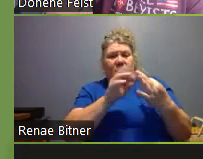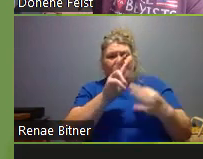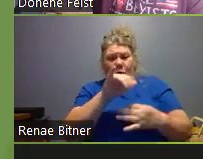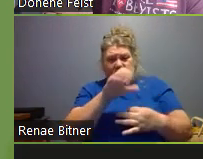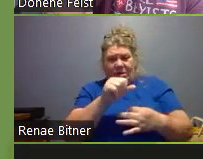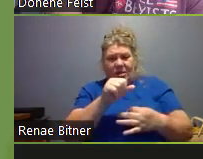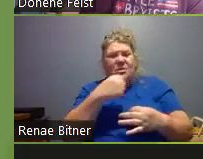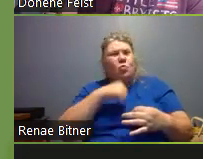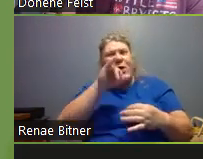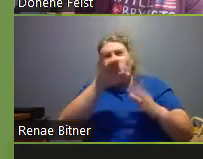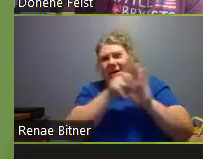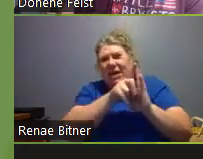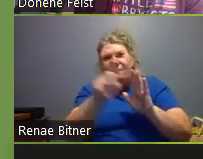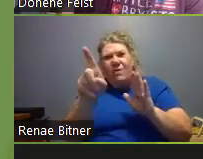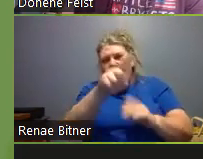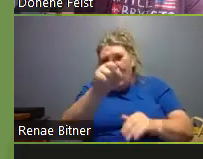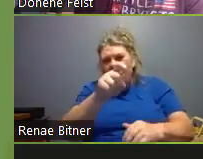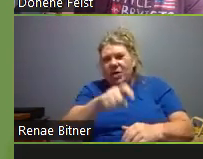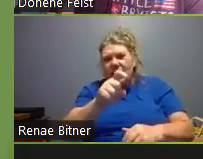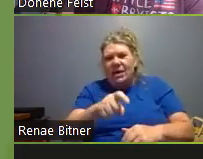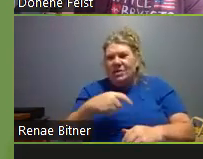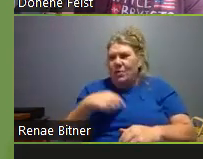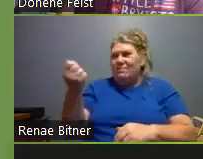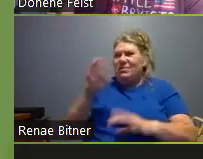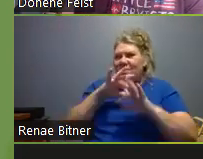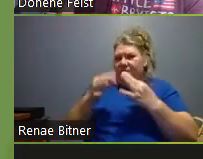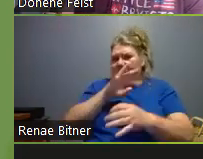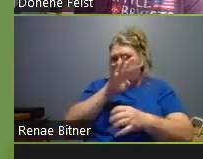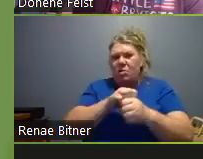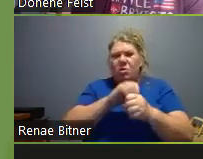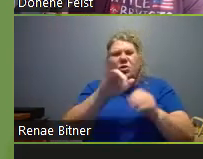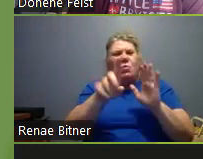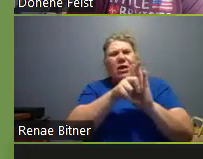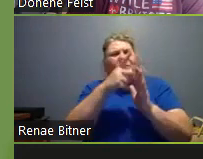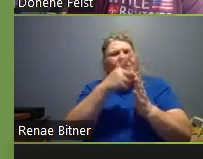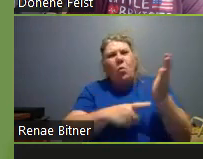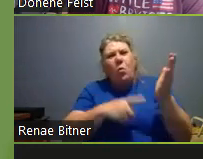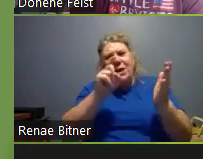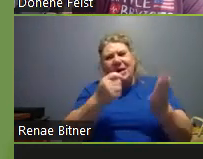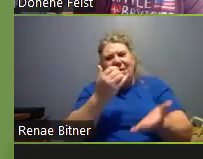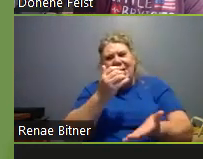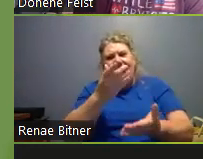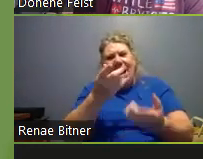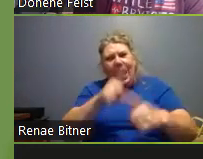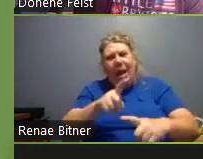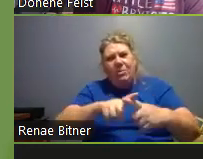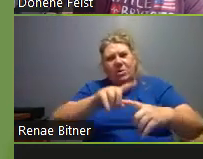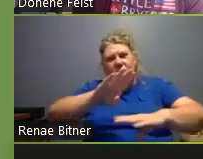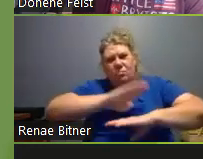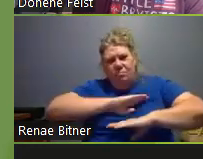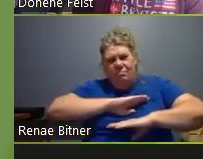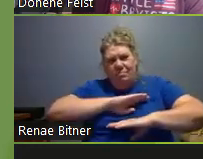cross disability council to identify what needs to happen so that more kids can get